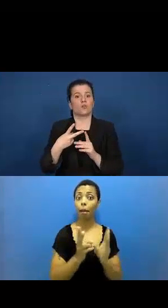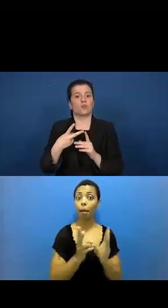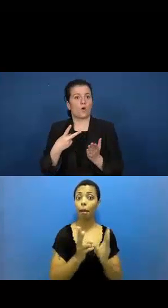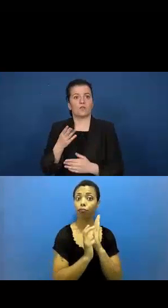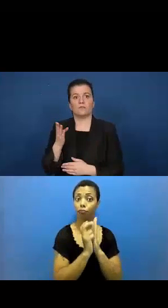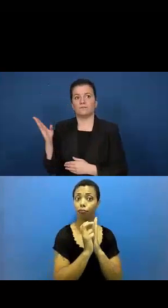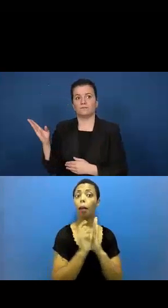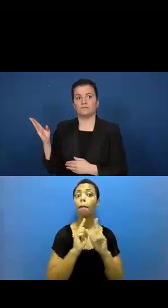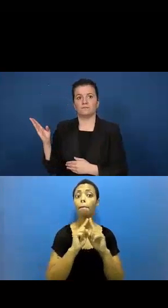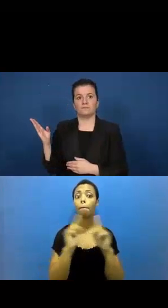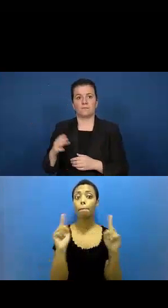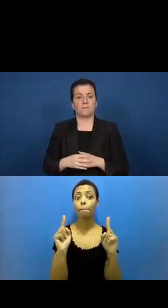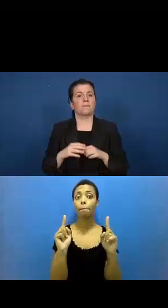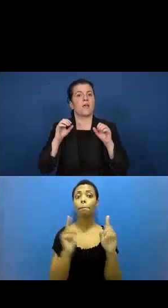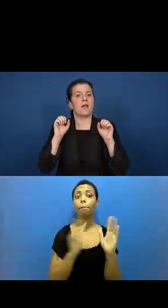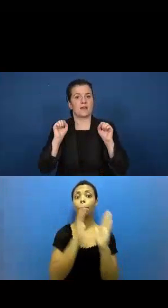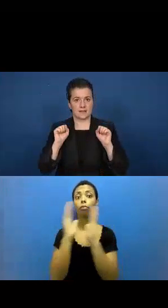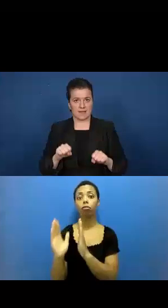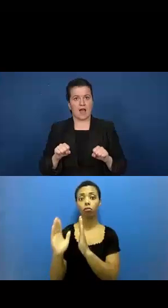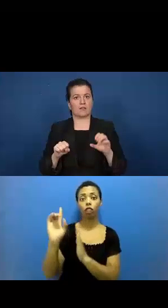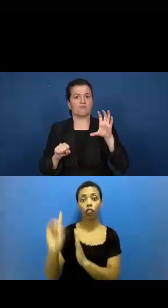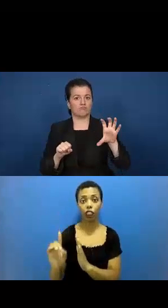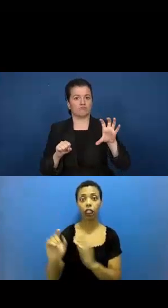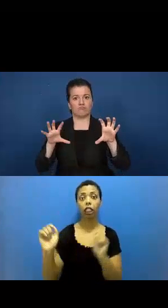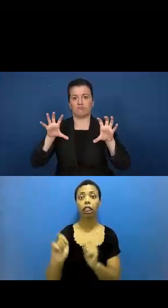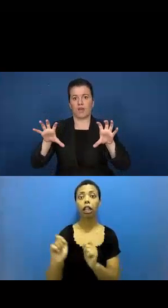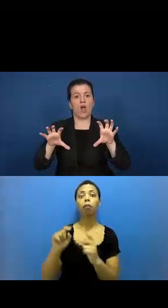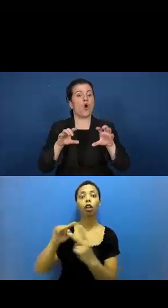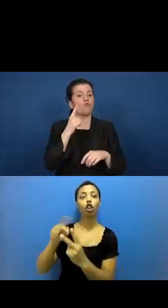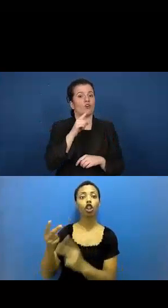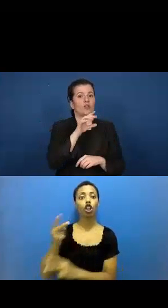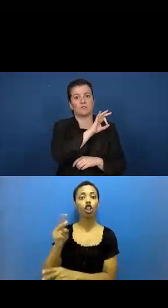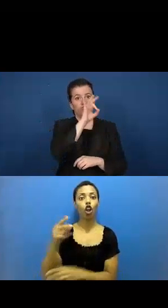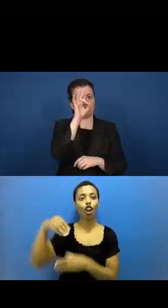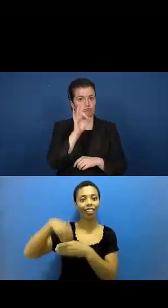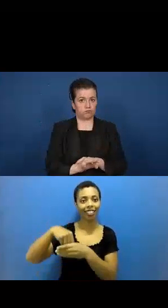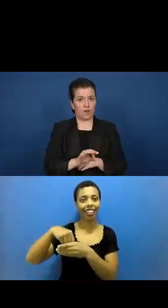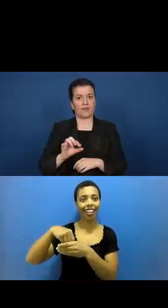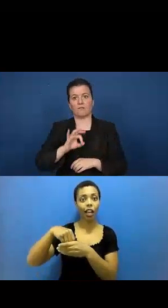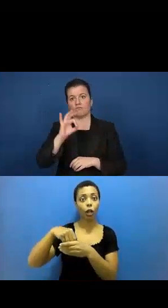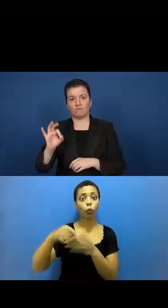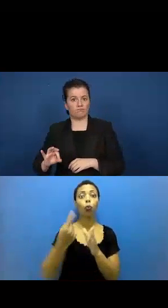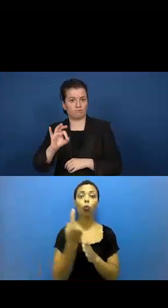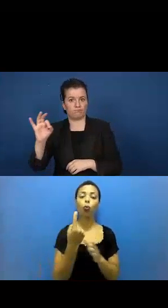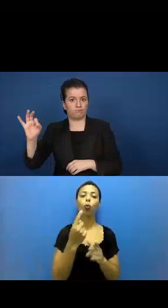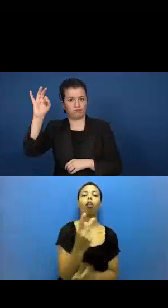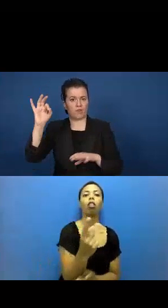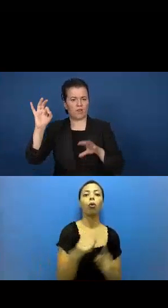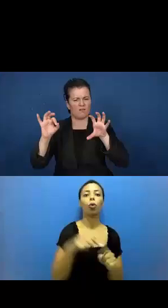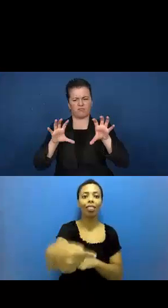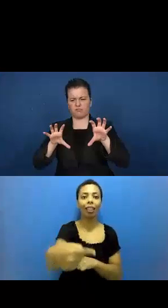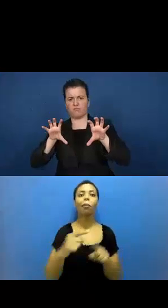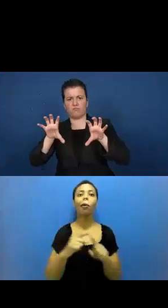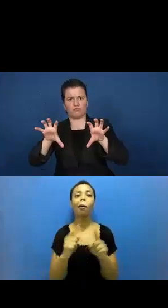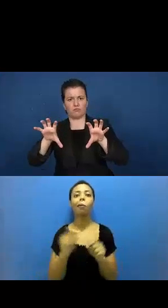we can see 2 incoming haptograms, one after the other, with 2 different actuator activation